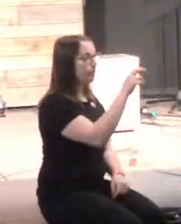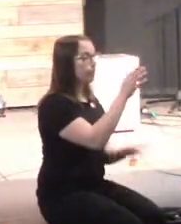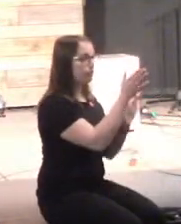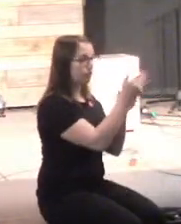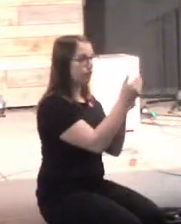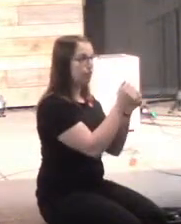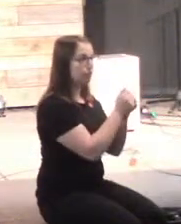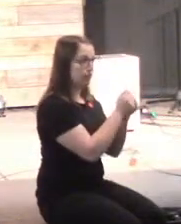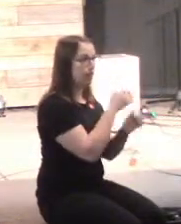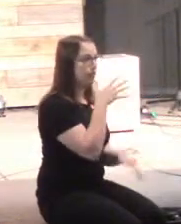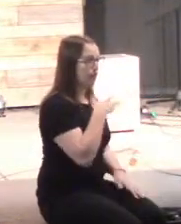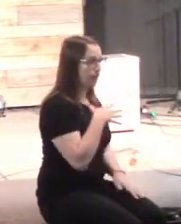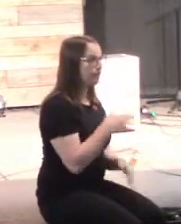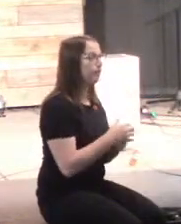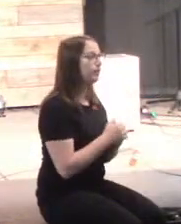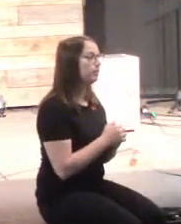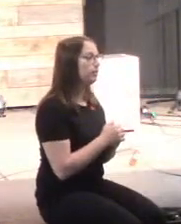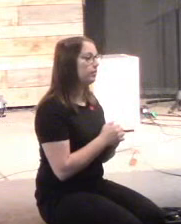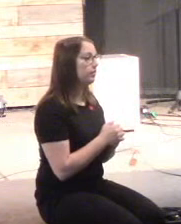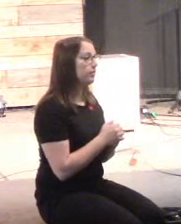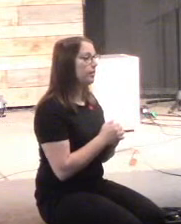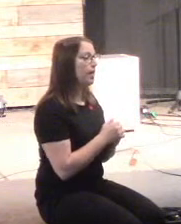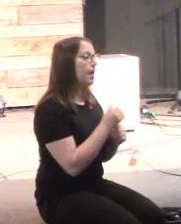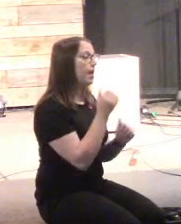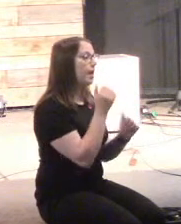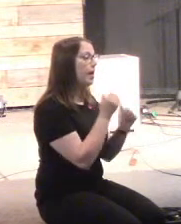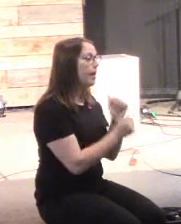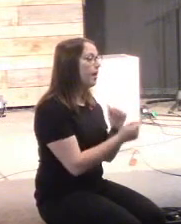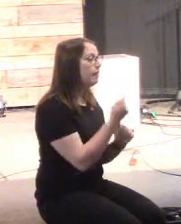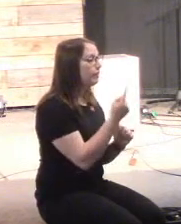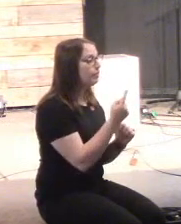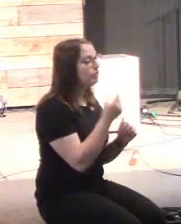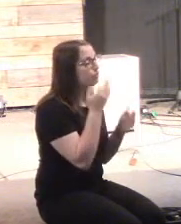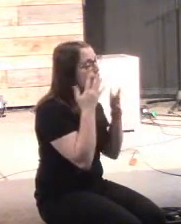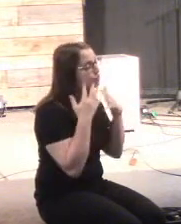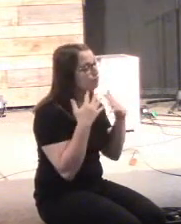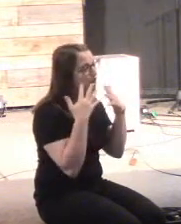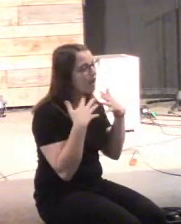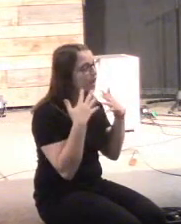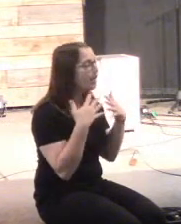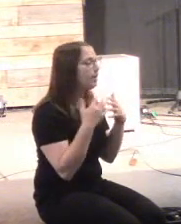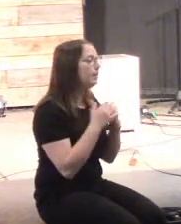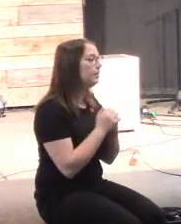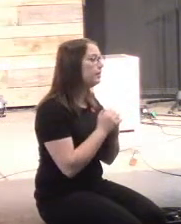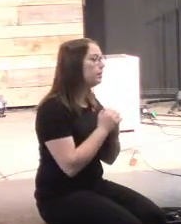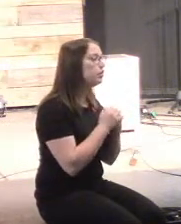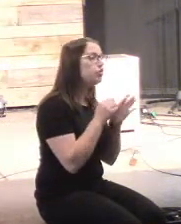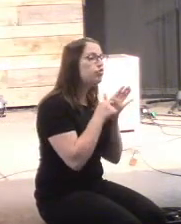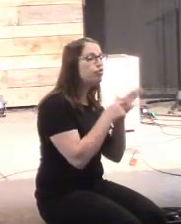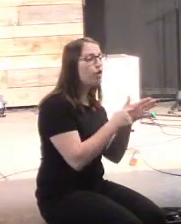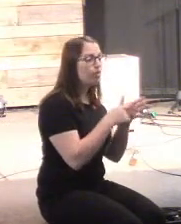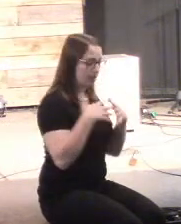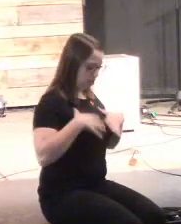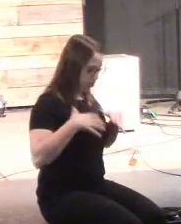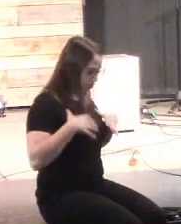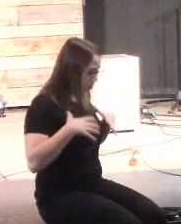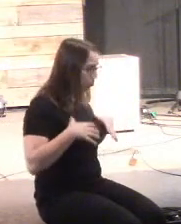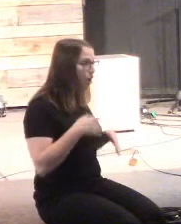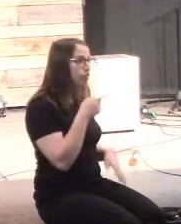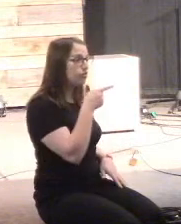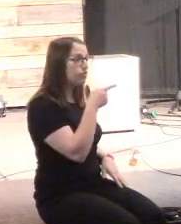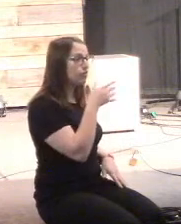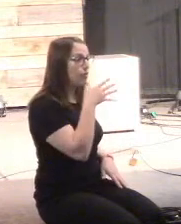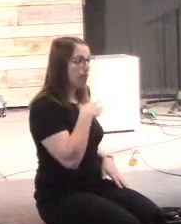the widows stood around him crying and showing him the robes and other clothing that Dorcas had